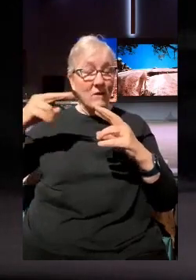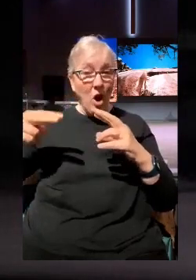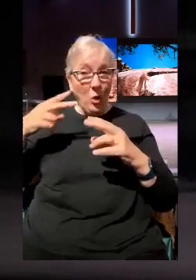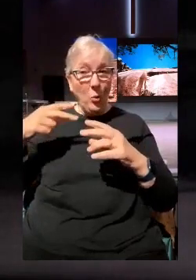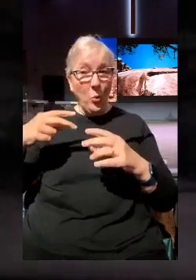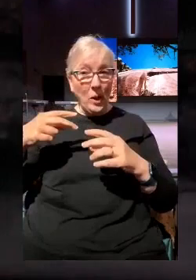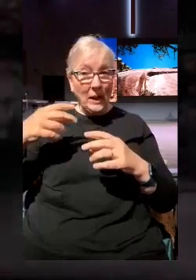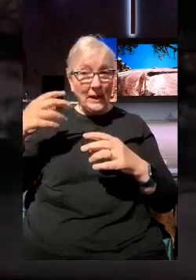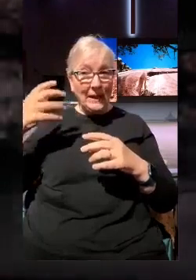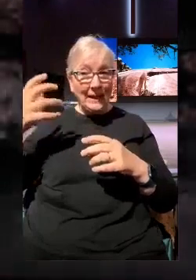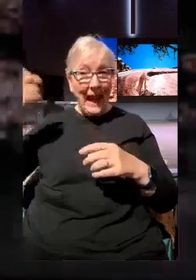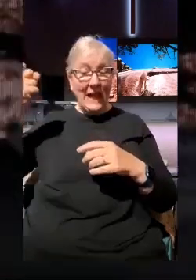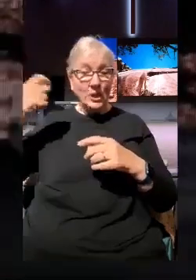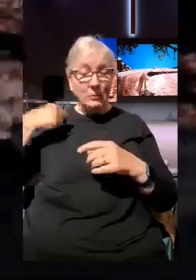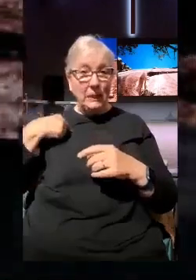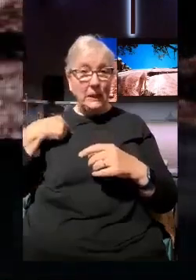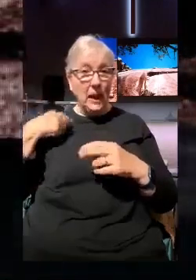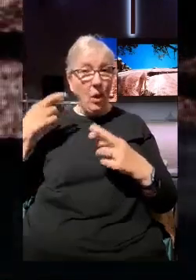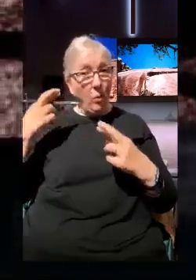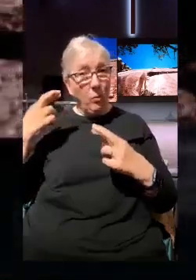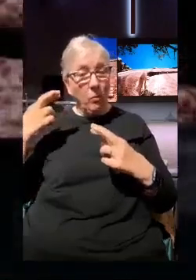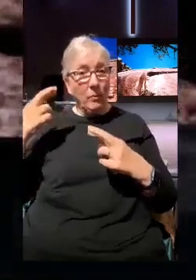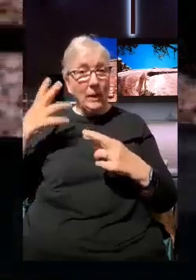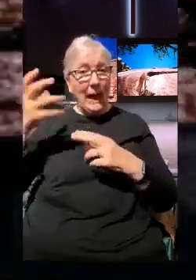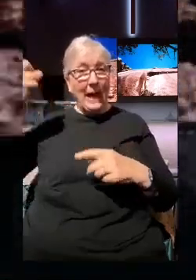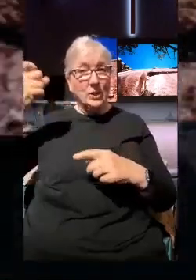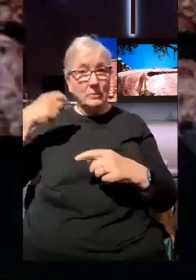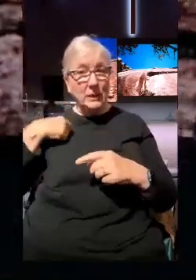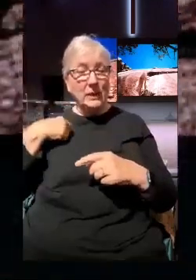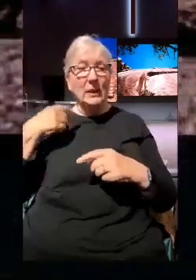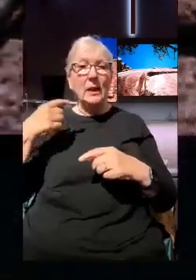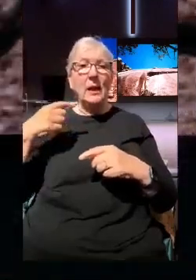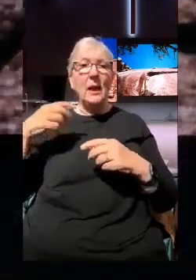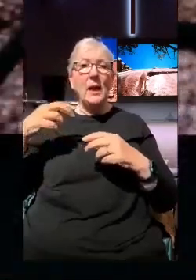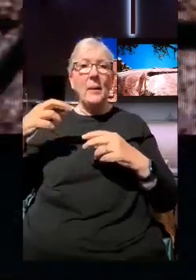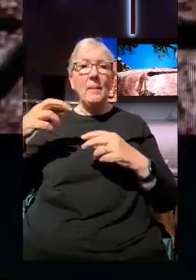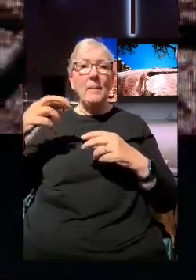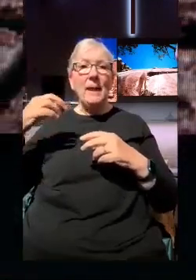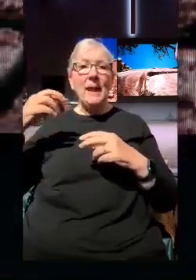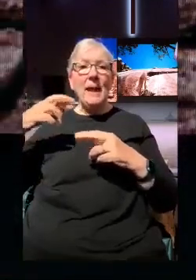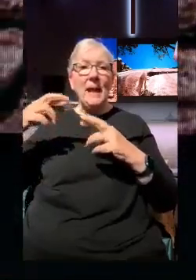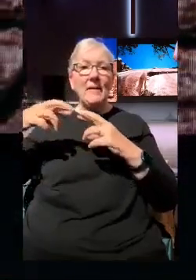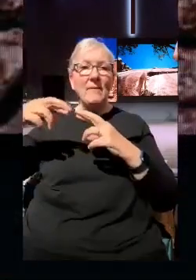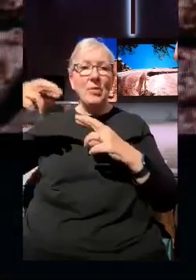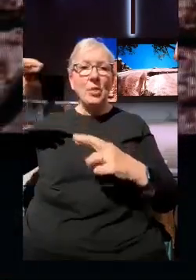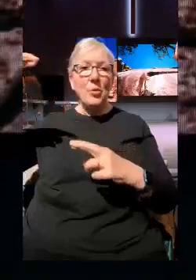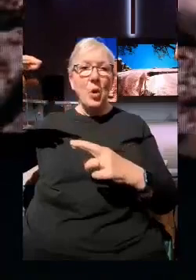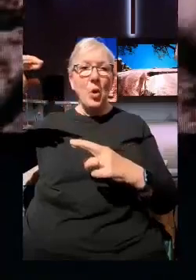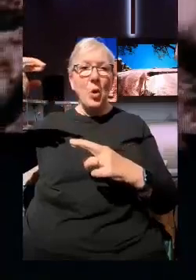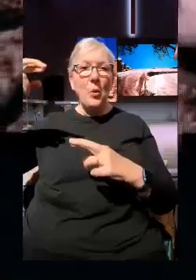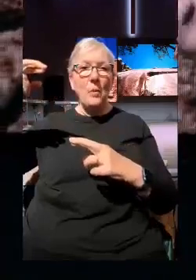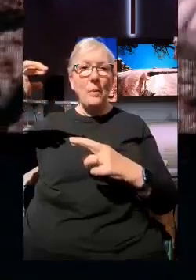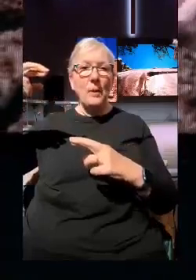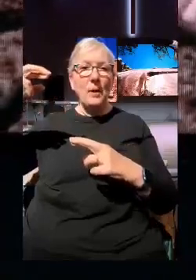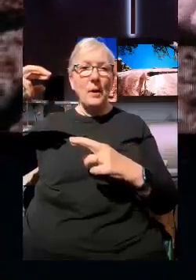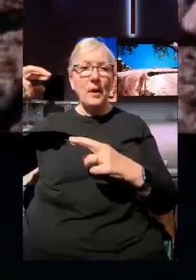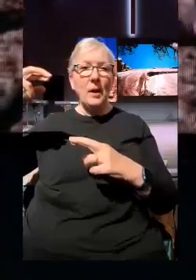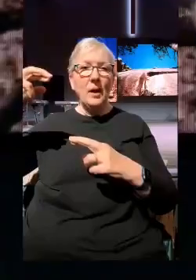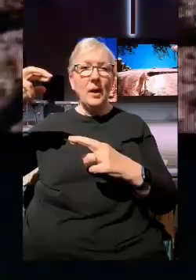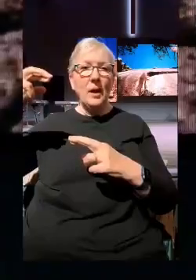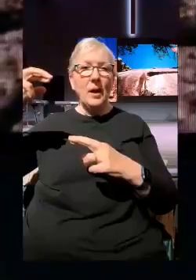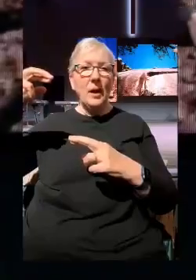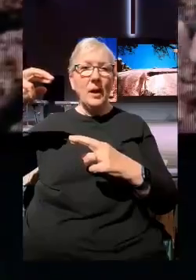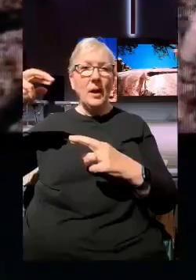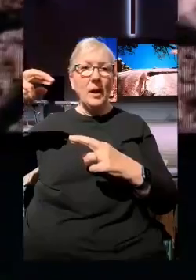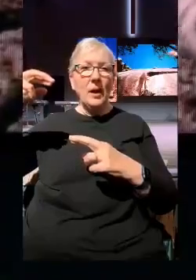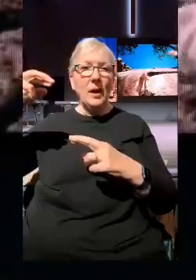me. But it's so interesting, because when the rope goes taut, like when you're rappelling down and the rope is taut, you could dangle there all day and